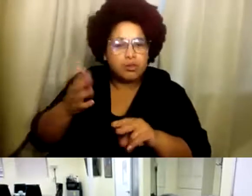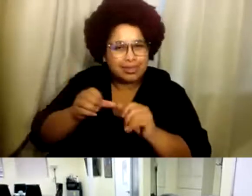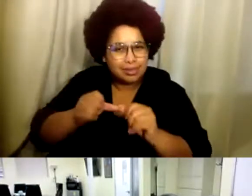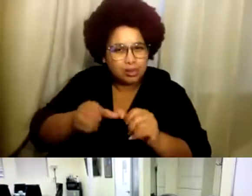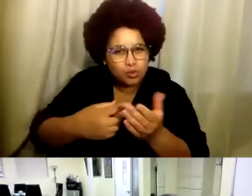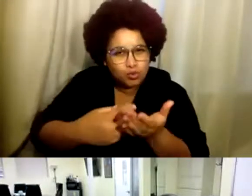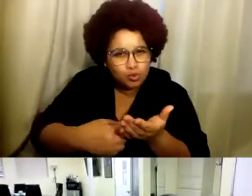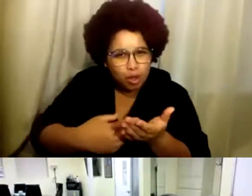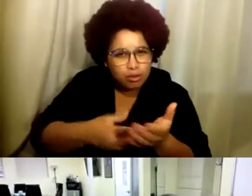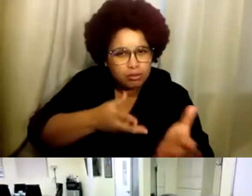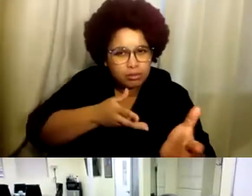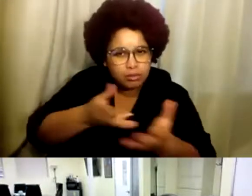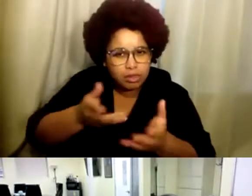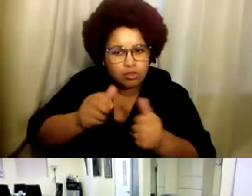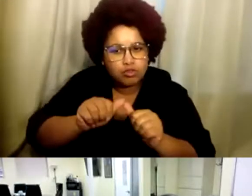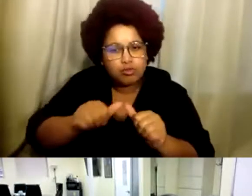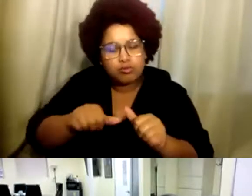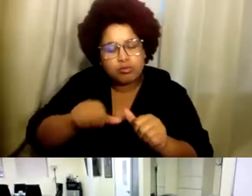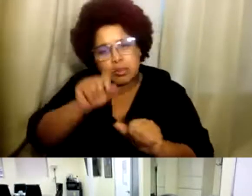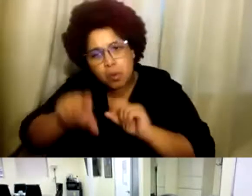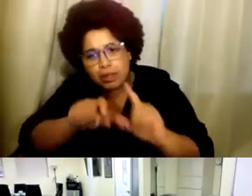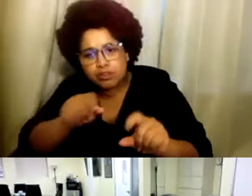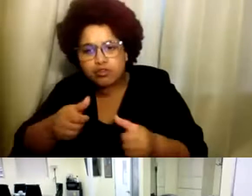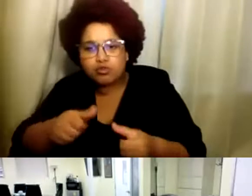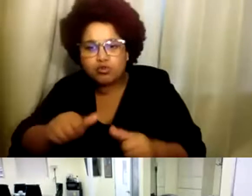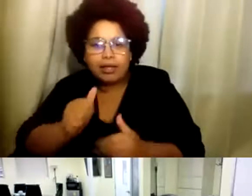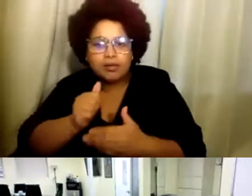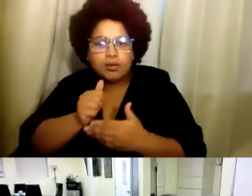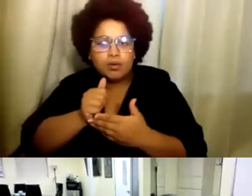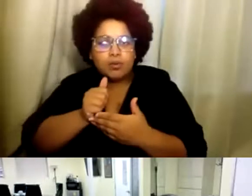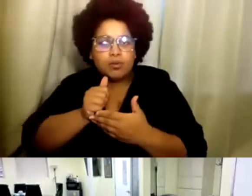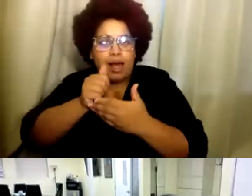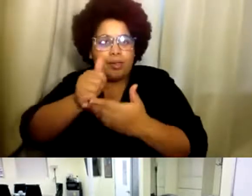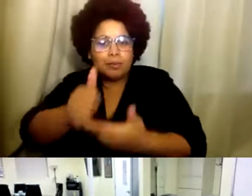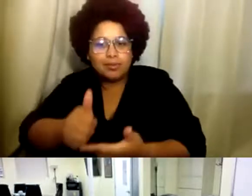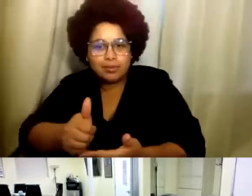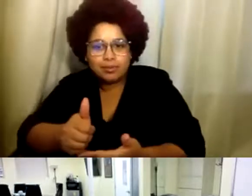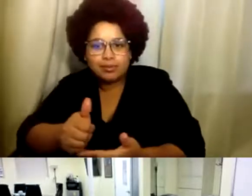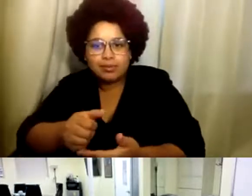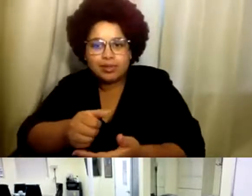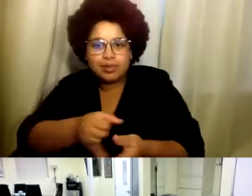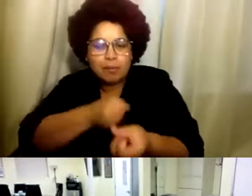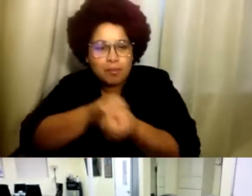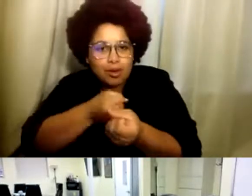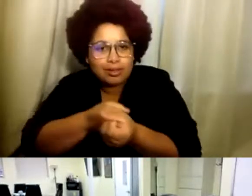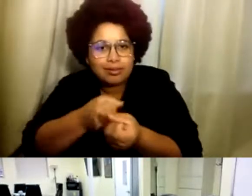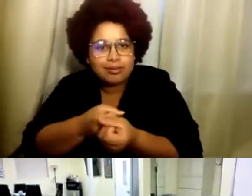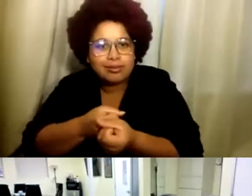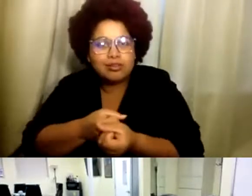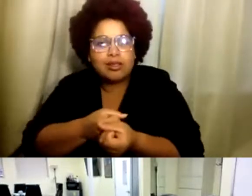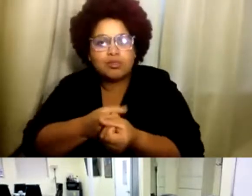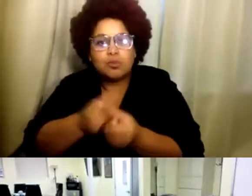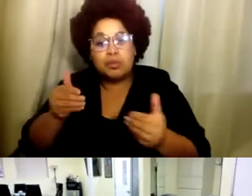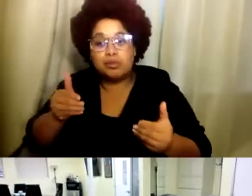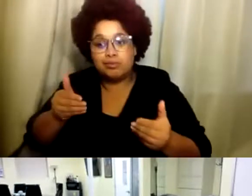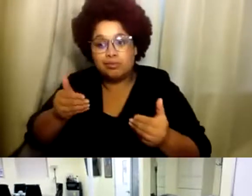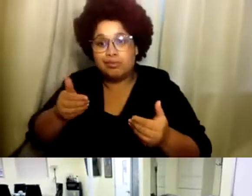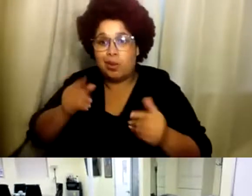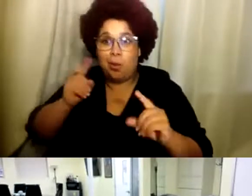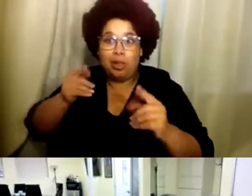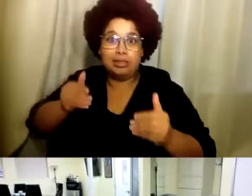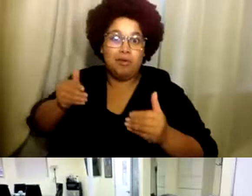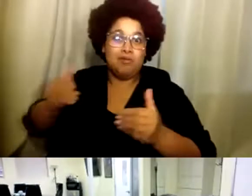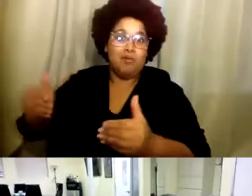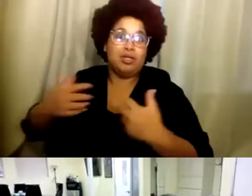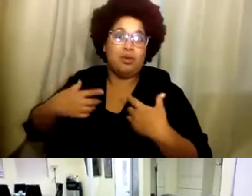and trying to support one another as we move forward to hopefully a healthier life by the end of